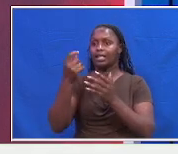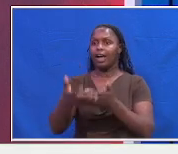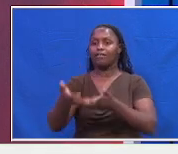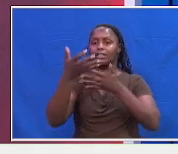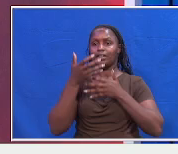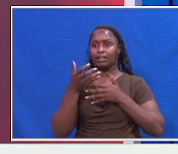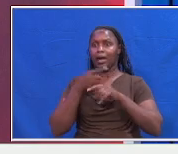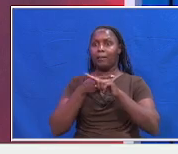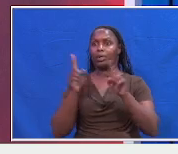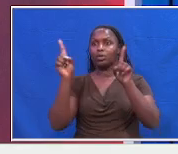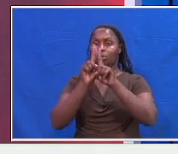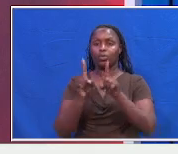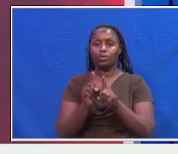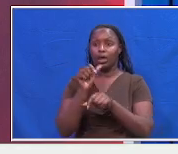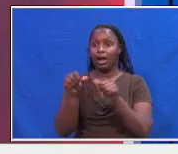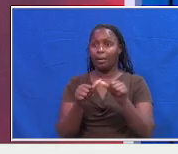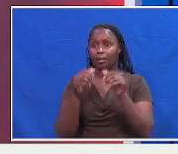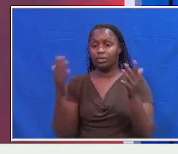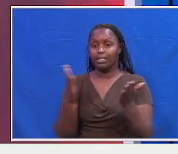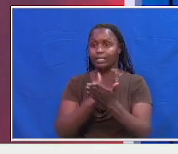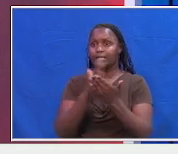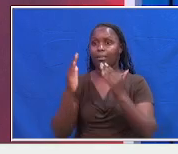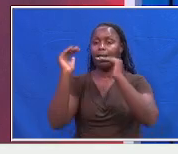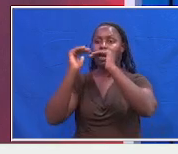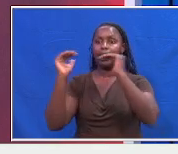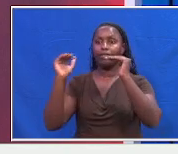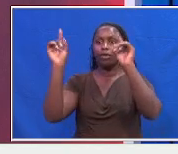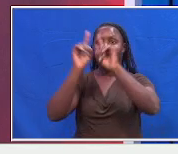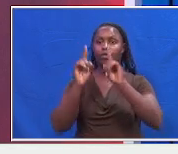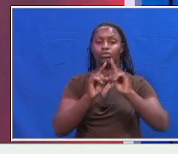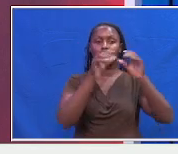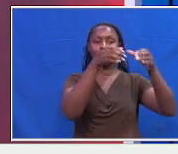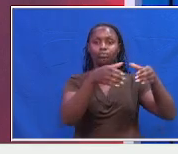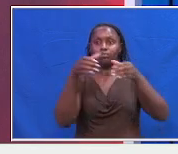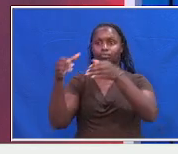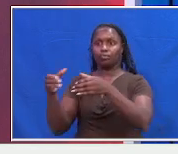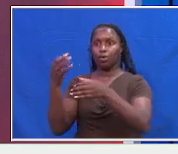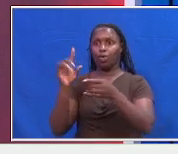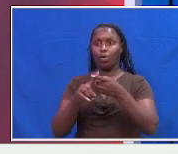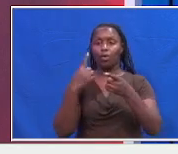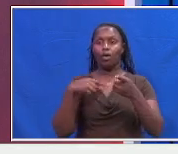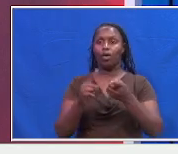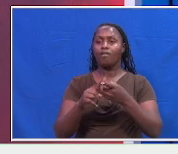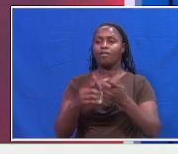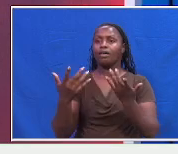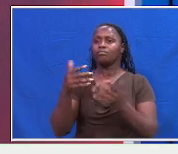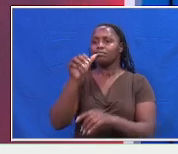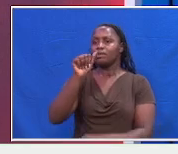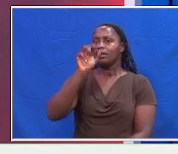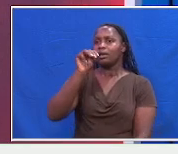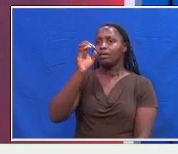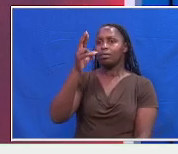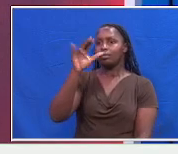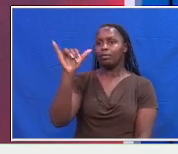an amount of a certain level and certain classes of ammunitions that Kenya can now access from the